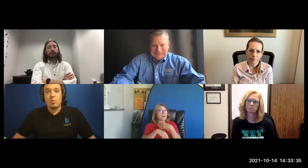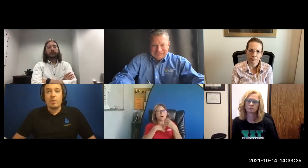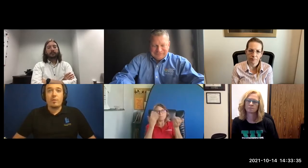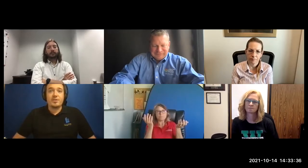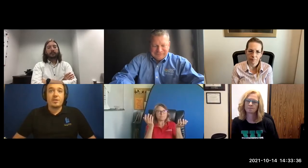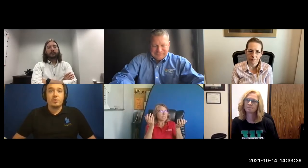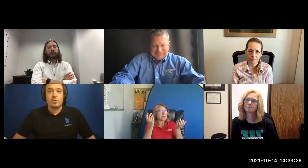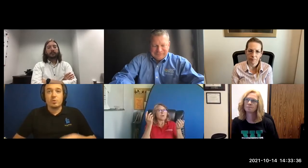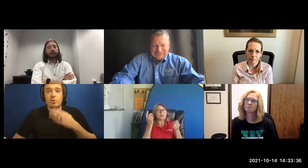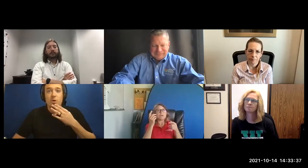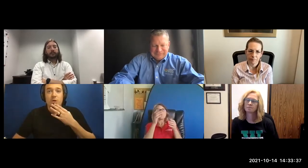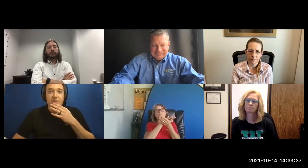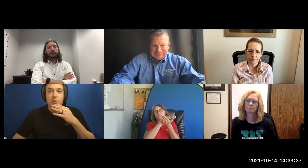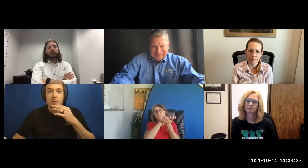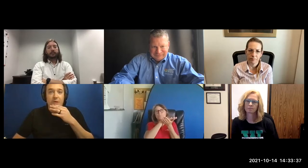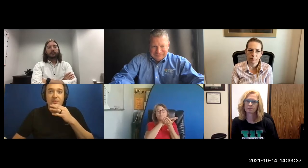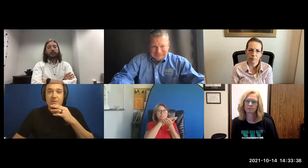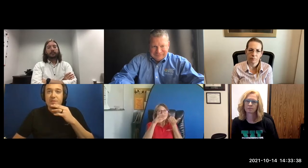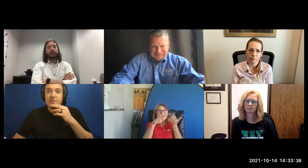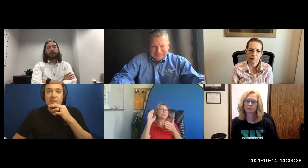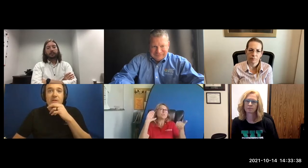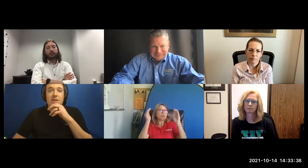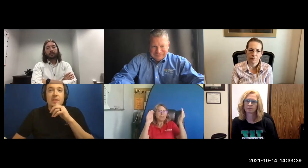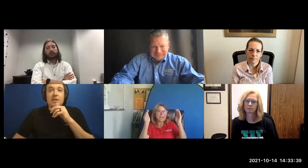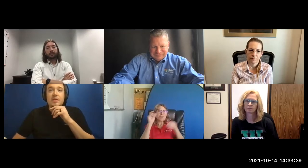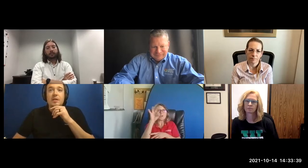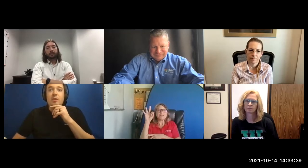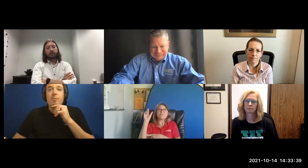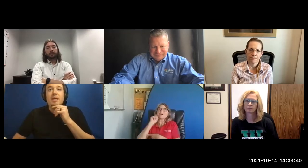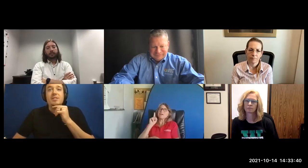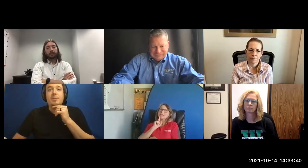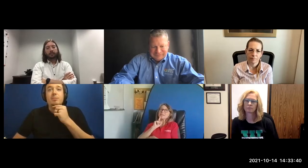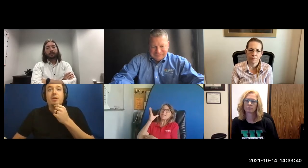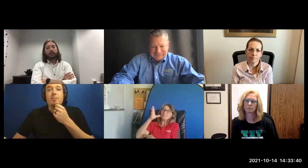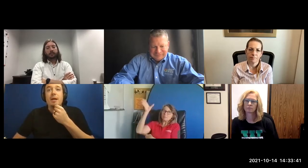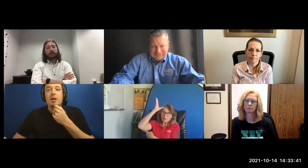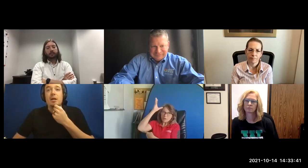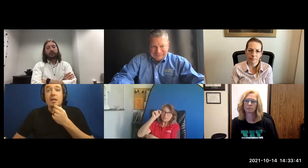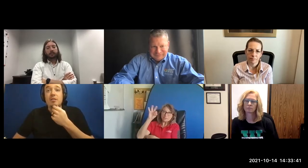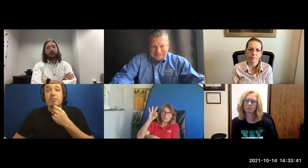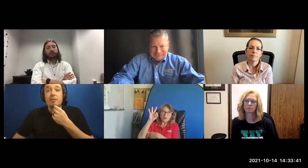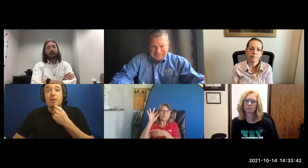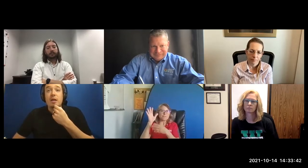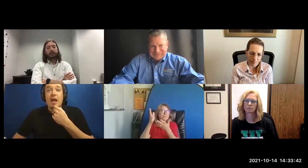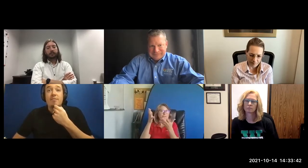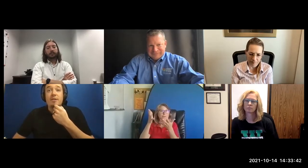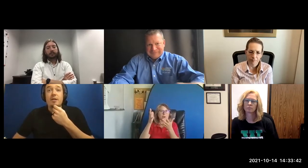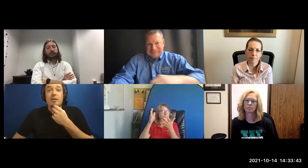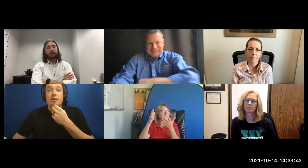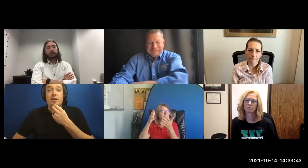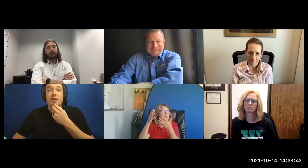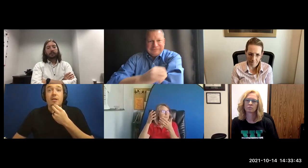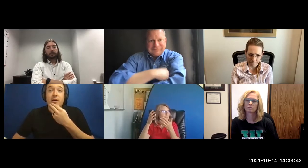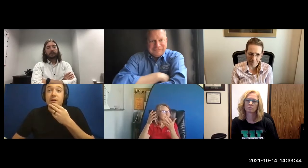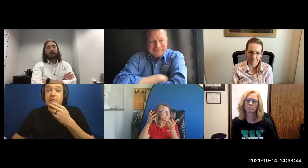students with our residential school or deaf school program students. It would be nice to be able to compare if